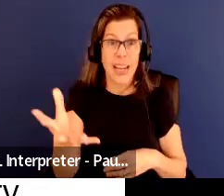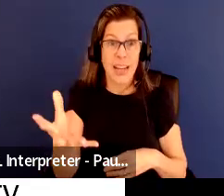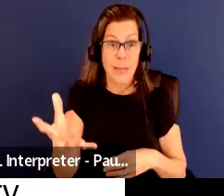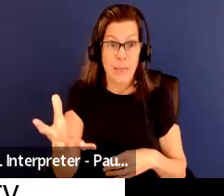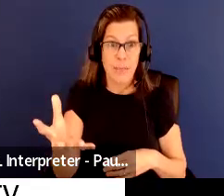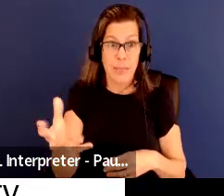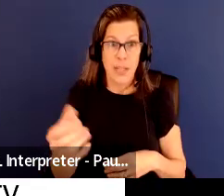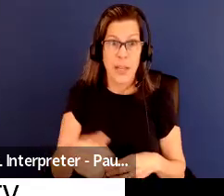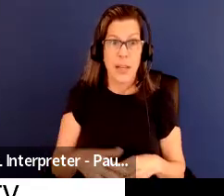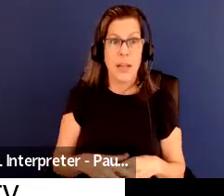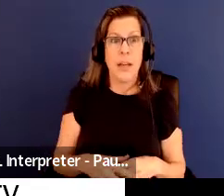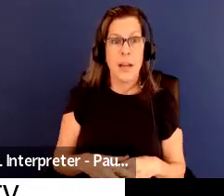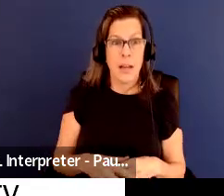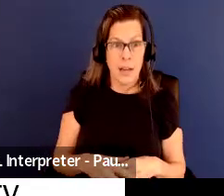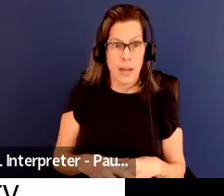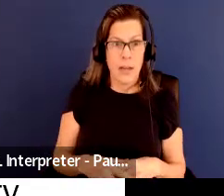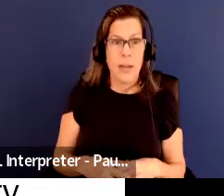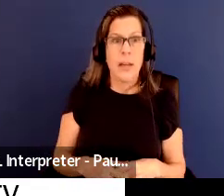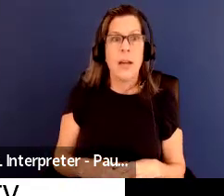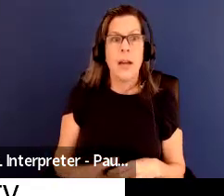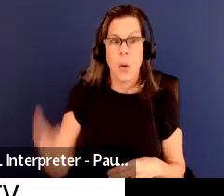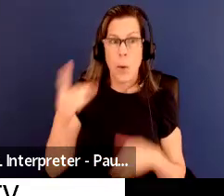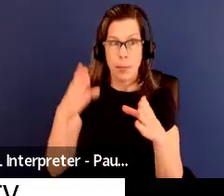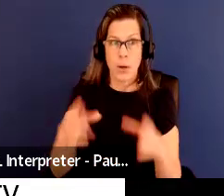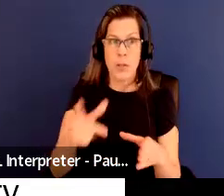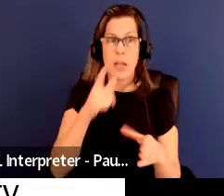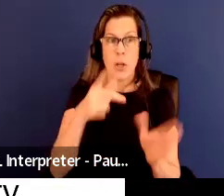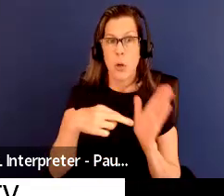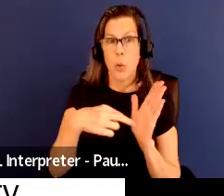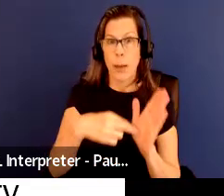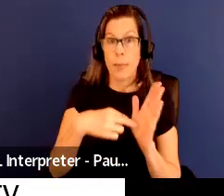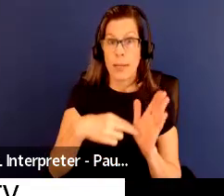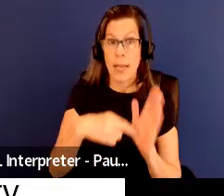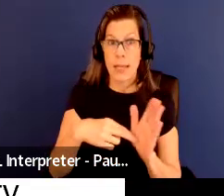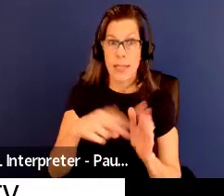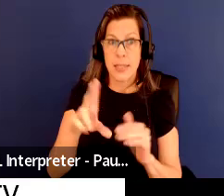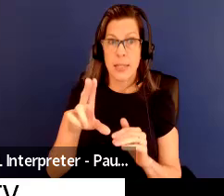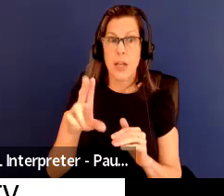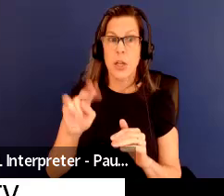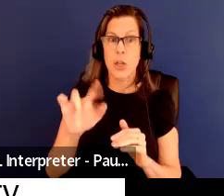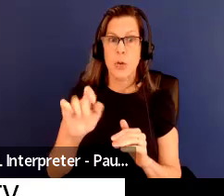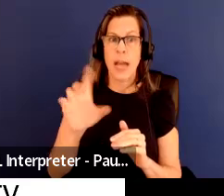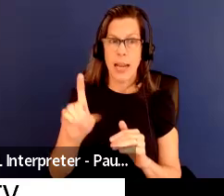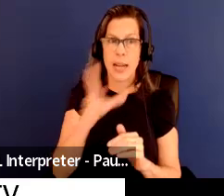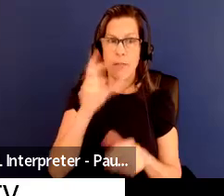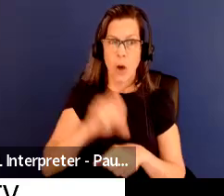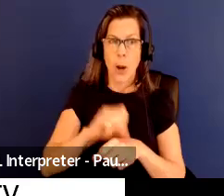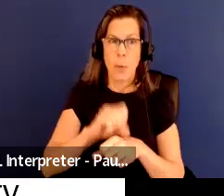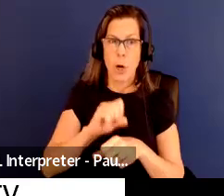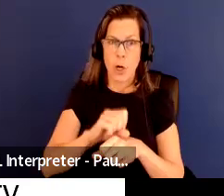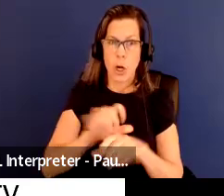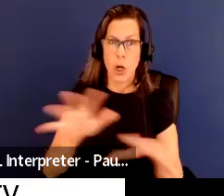De Loera, who represents the United Farm Workers Union, says the top priority must be to defend the jobs and expand the legal protections